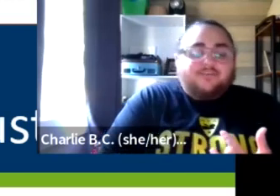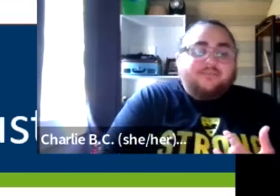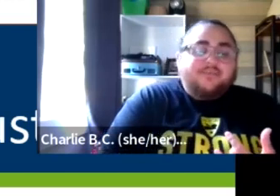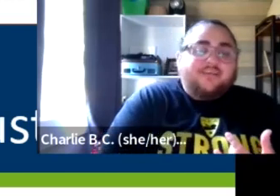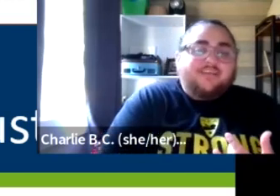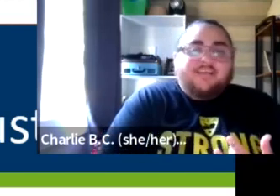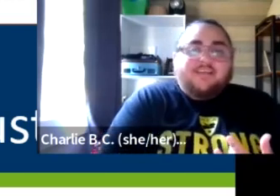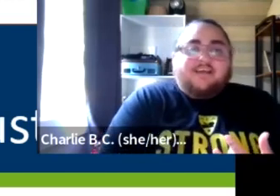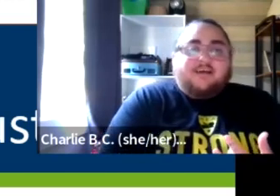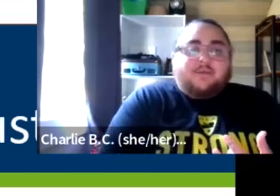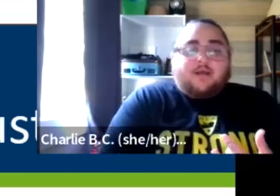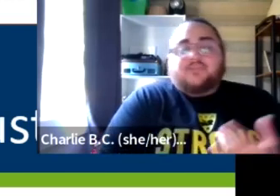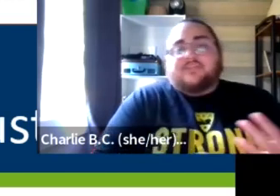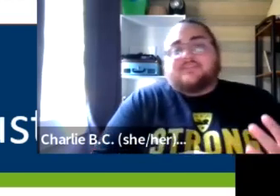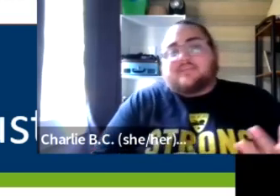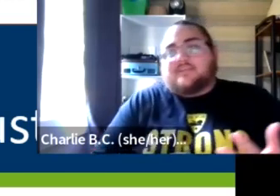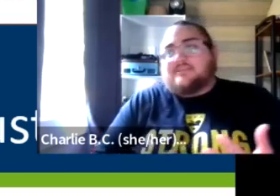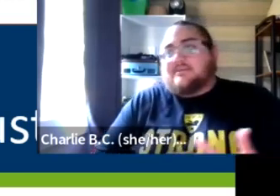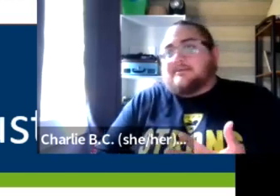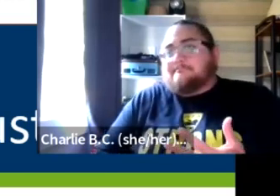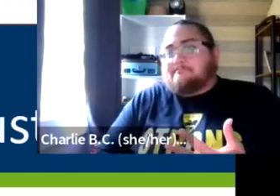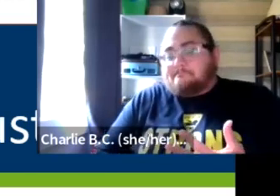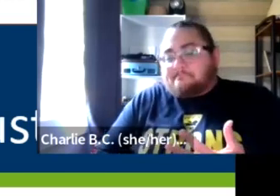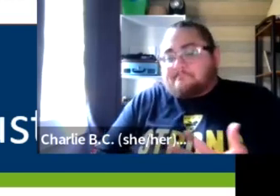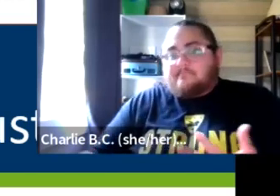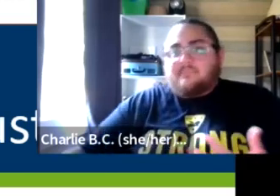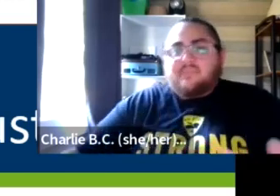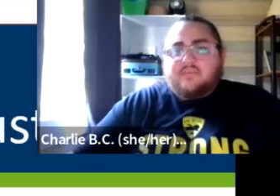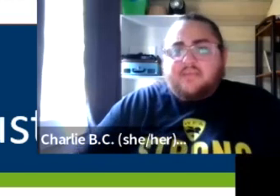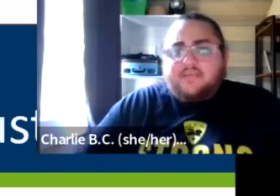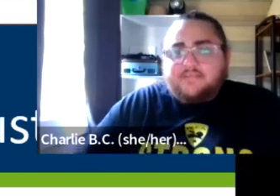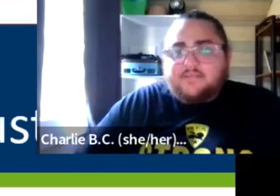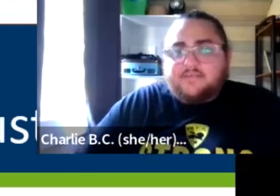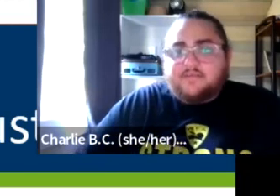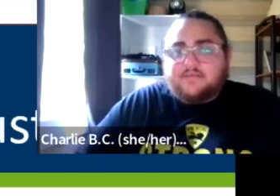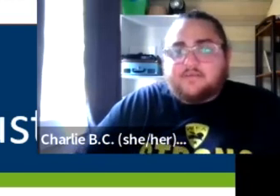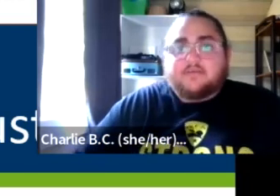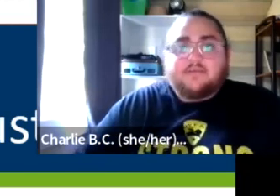rental agreement options, and